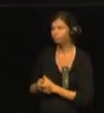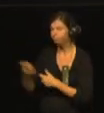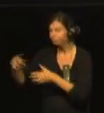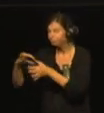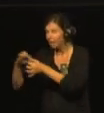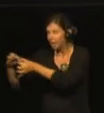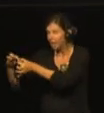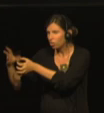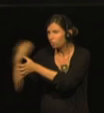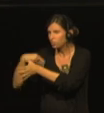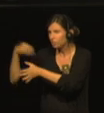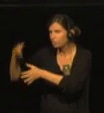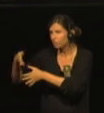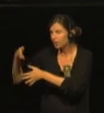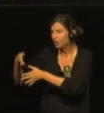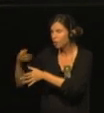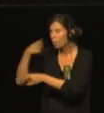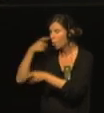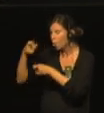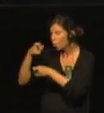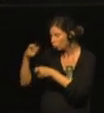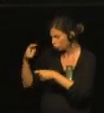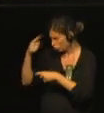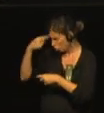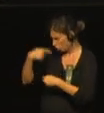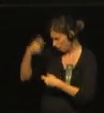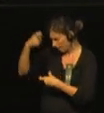community level, but also at a personal level